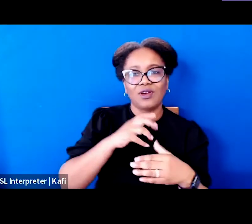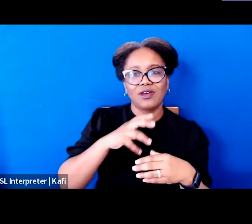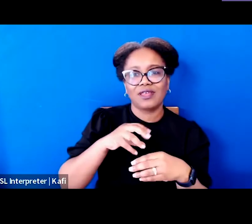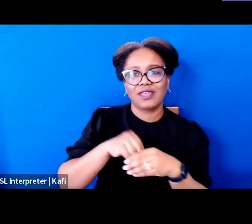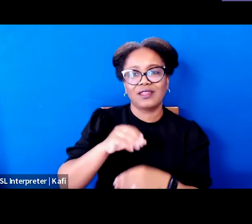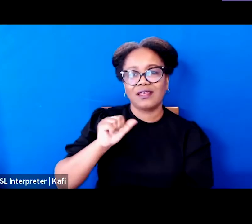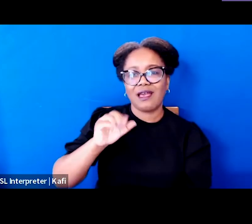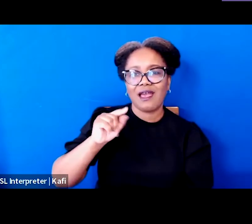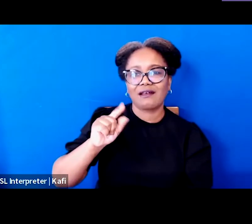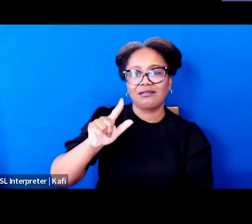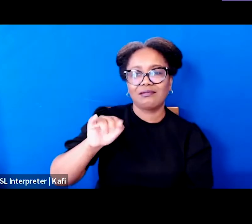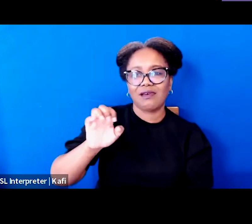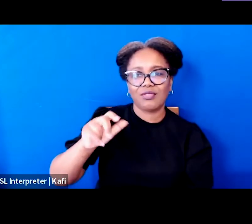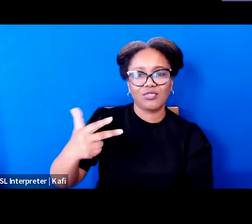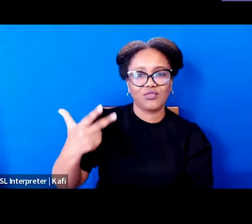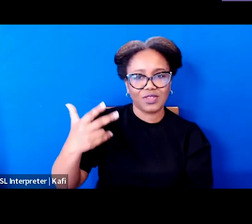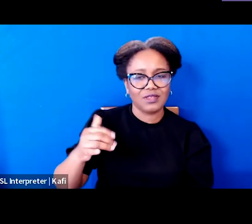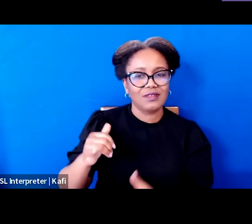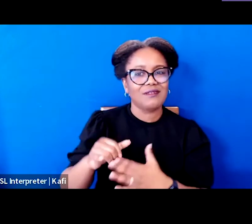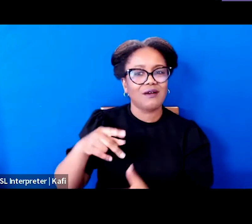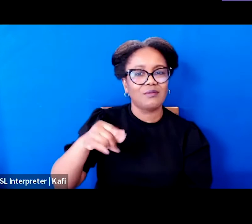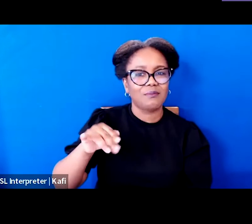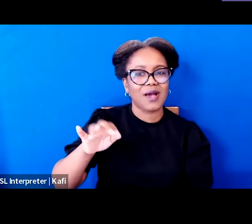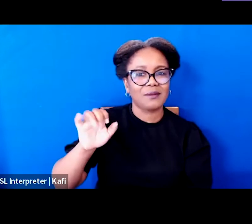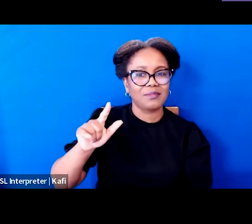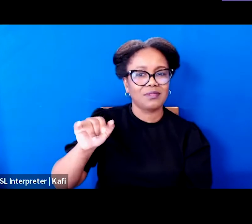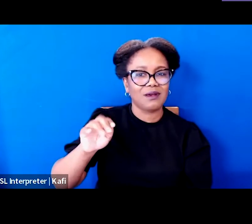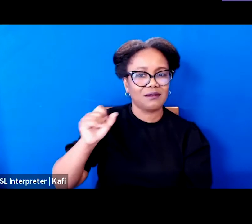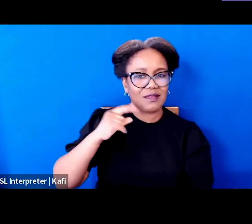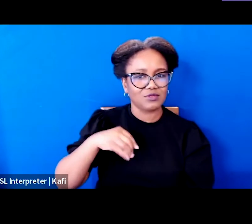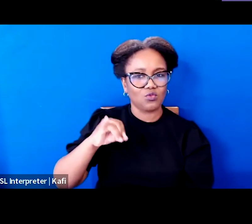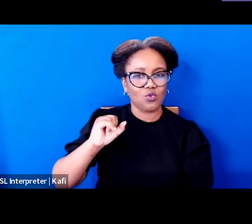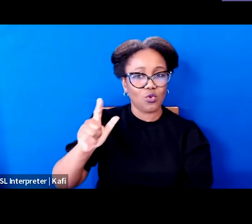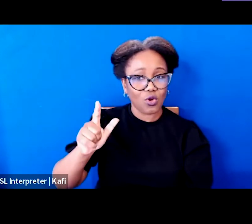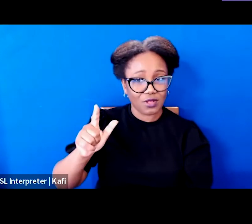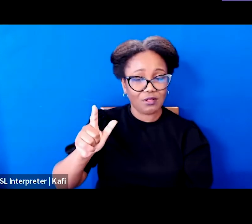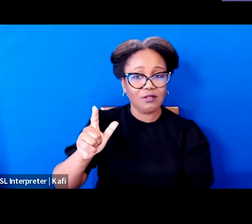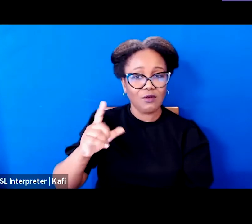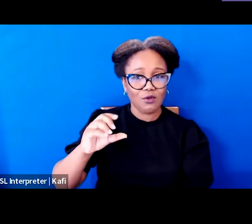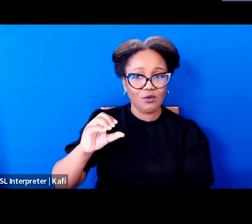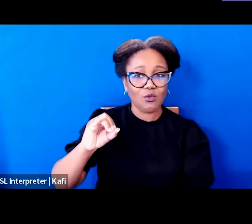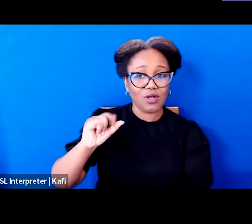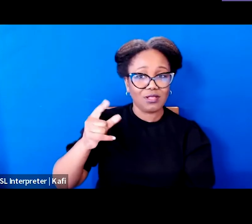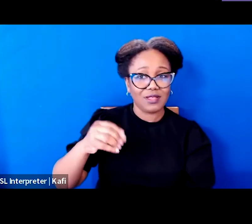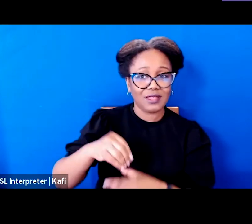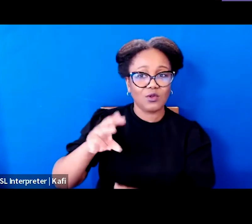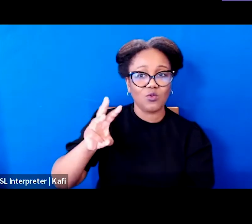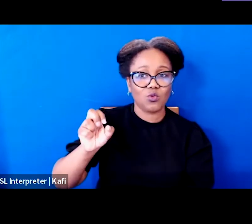to protect Thacker Pass, to the Trans Mountain Pipeline. There are several different land defense